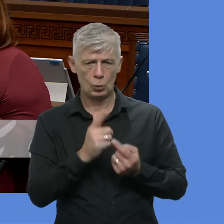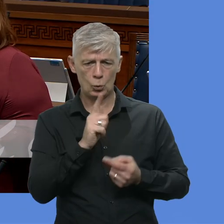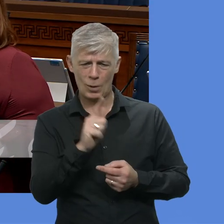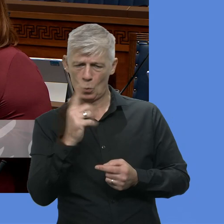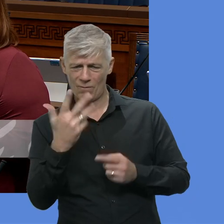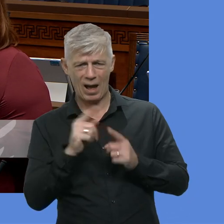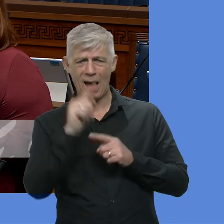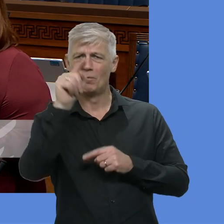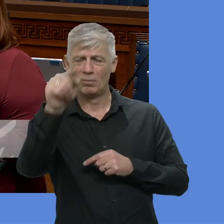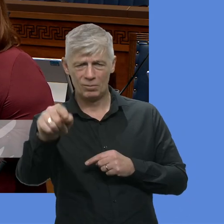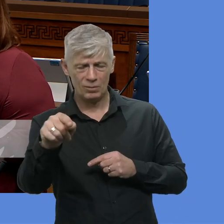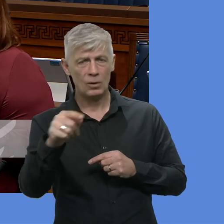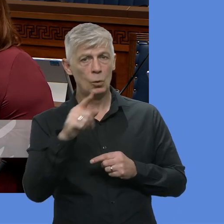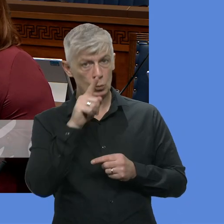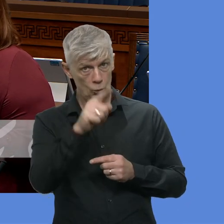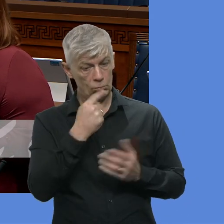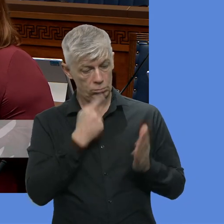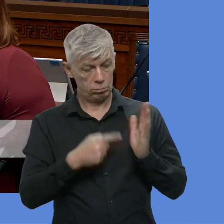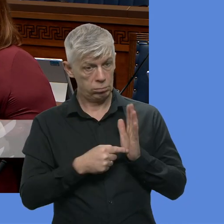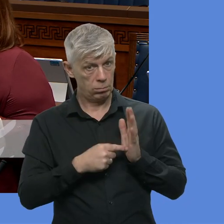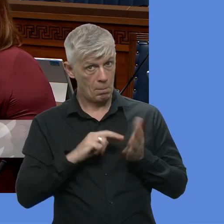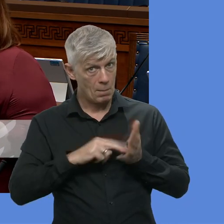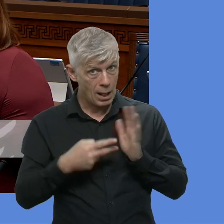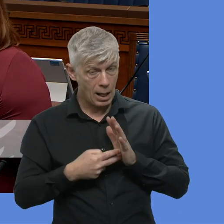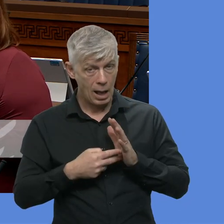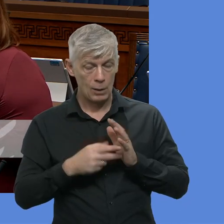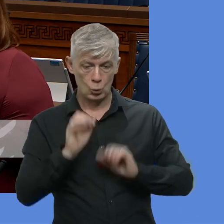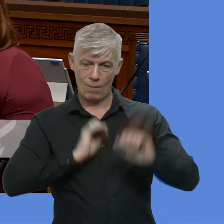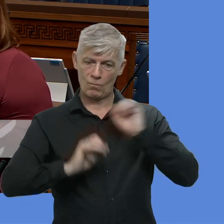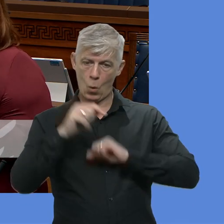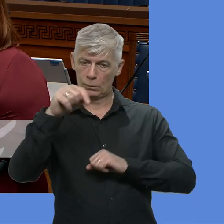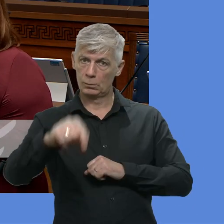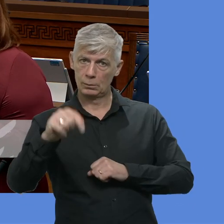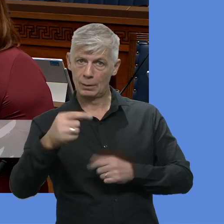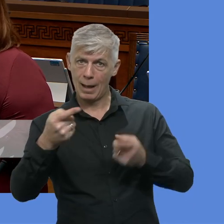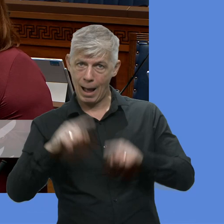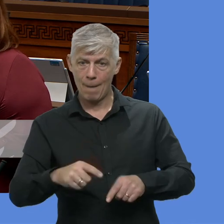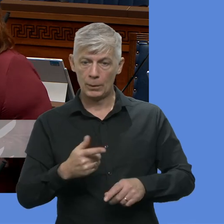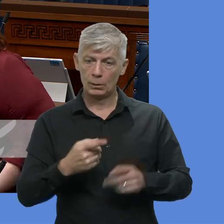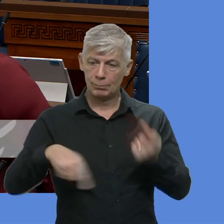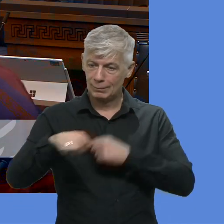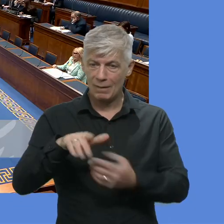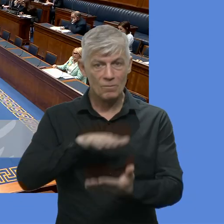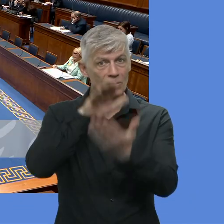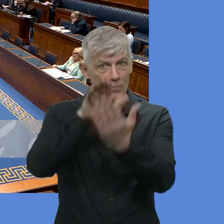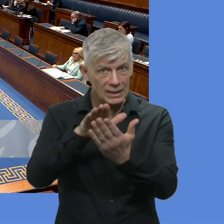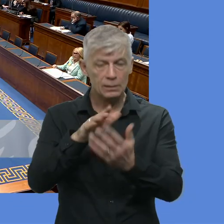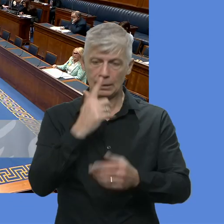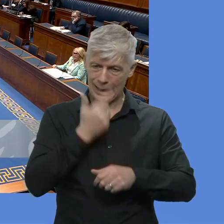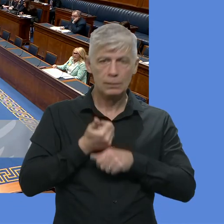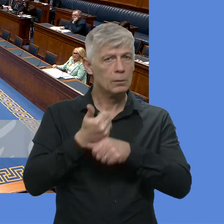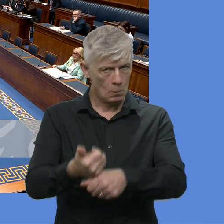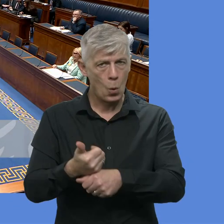can the Minister outline any plans to work against that and to put in place support for people who might be facing that cliff edge? Well,